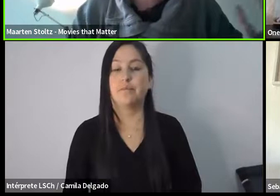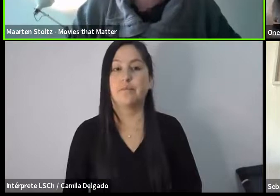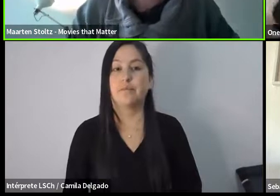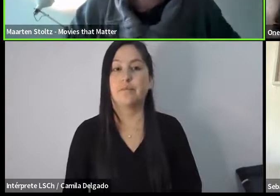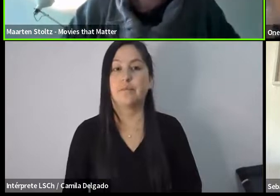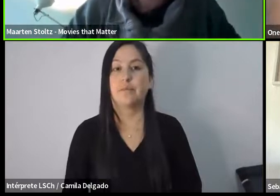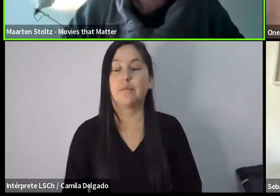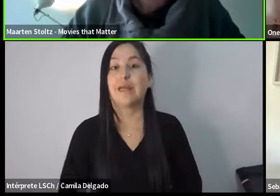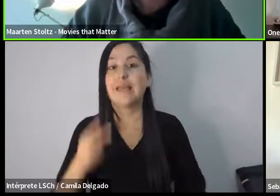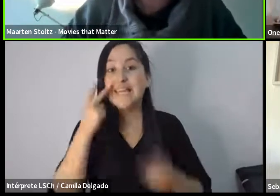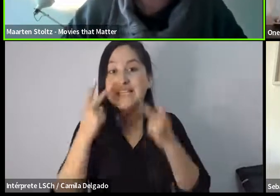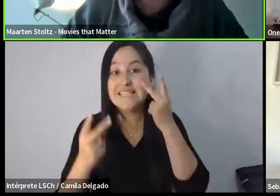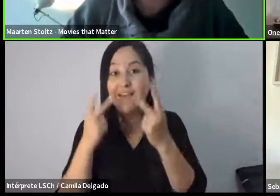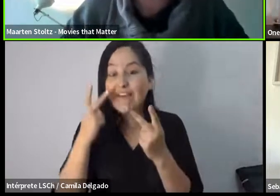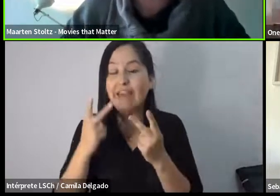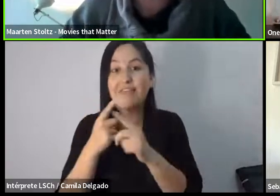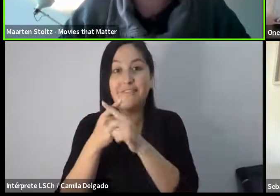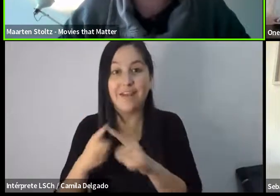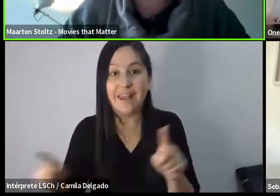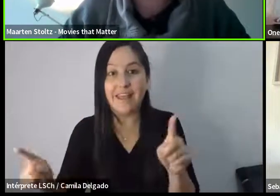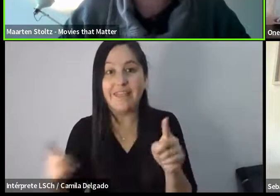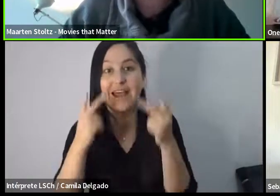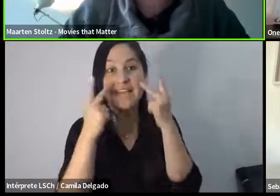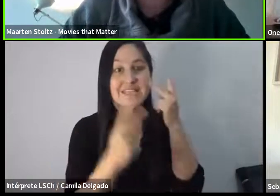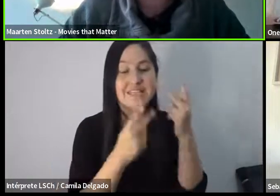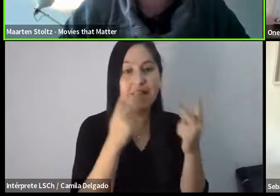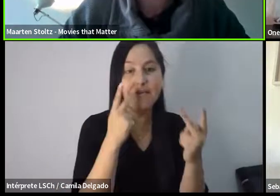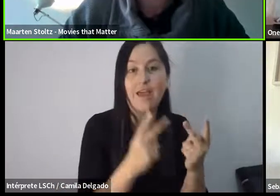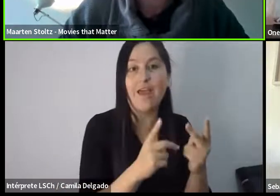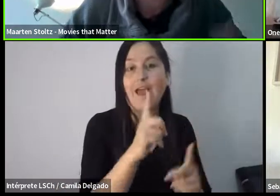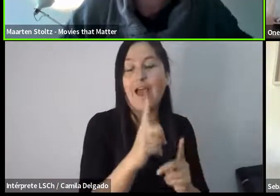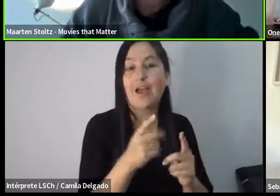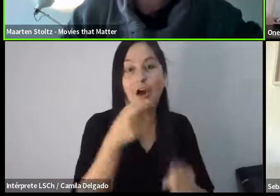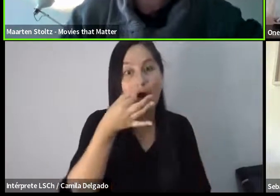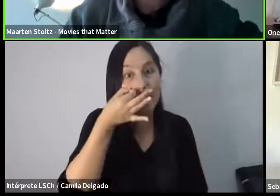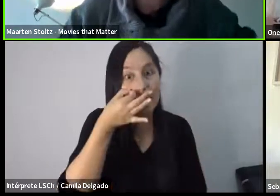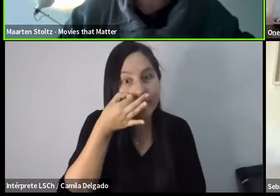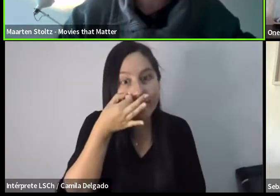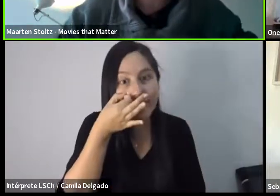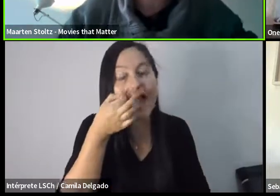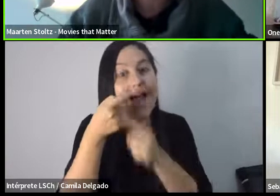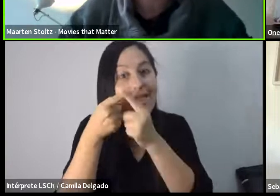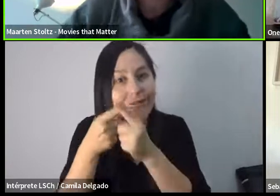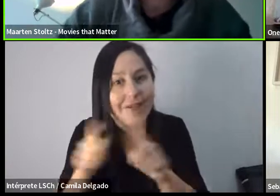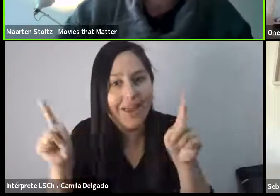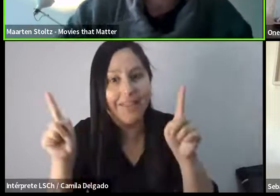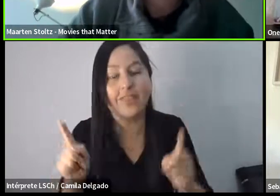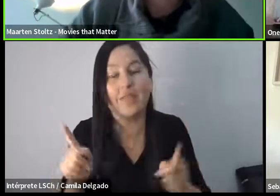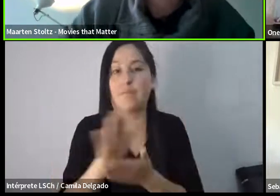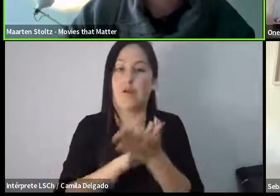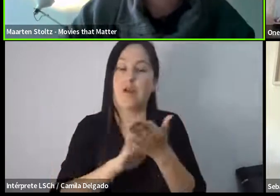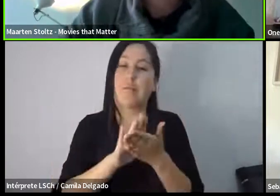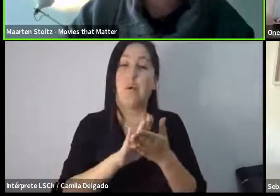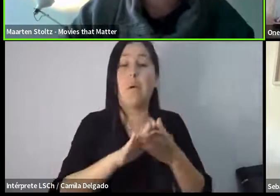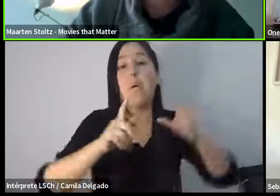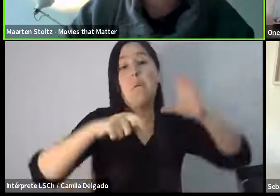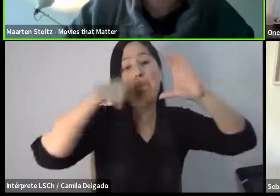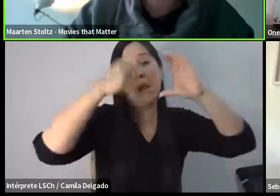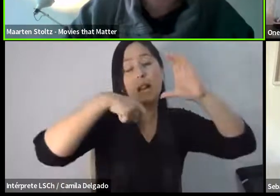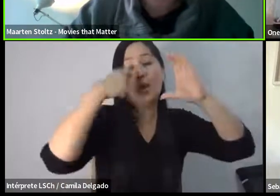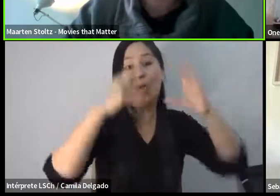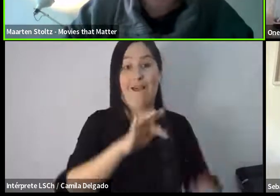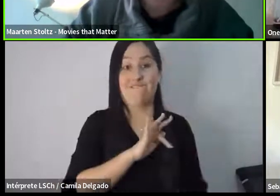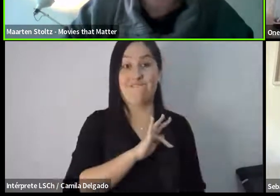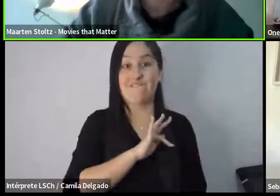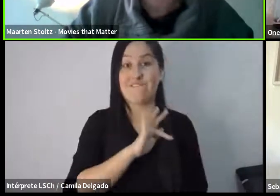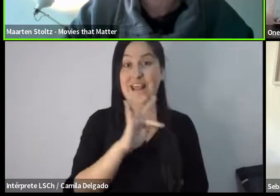from than from a film from France, for instance, because from Belarus only two films, well, every 2 years. So